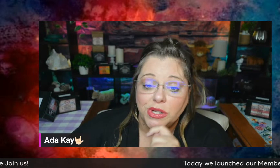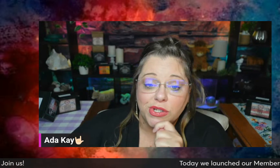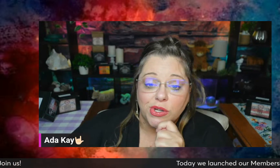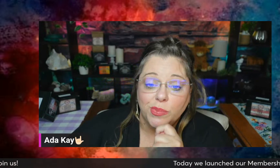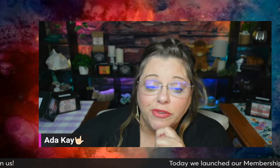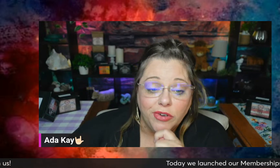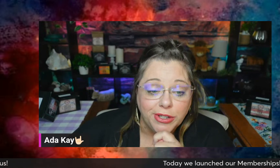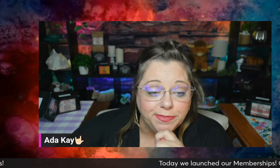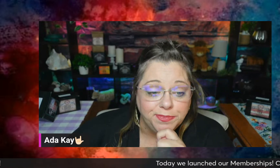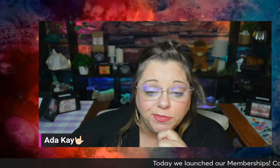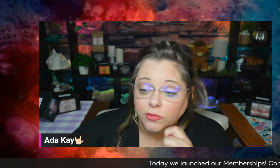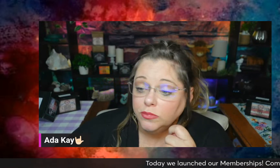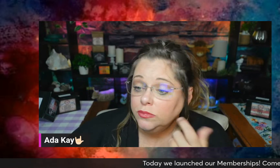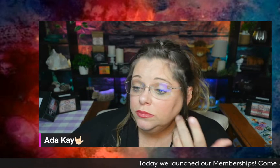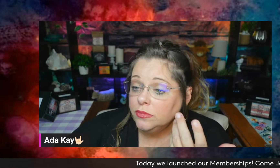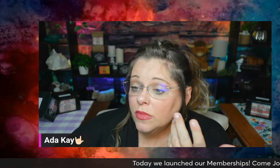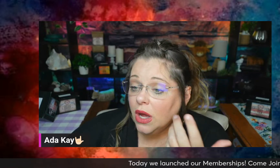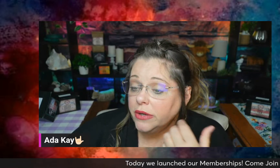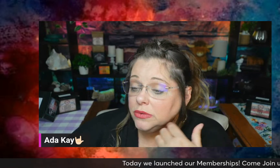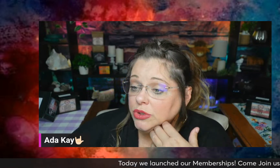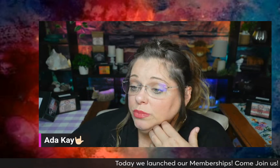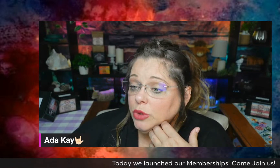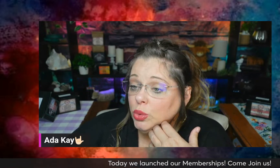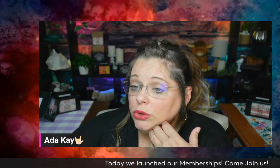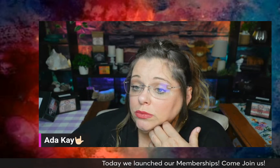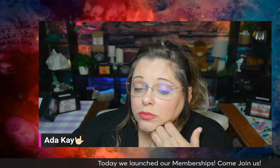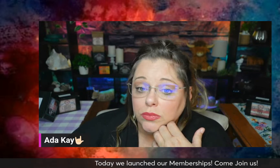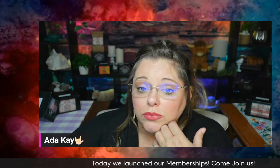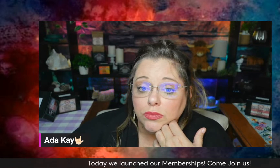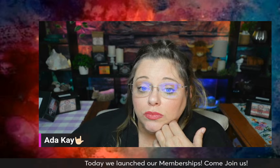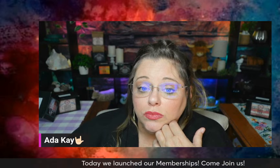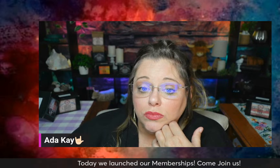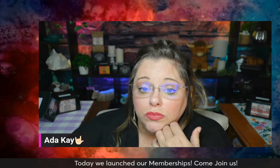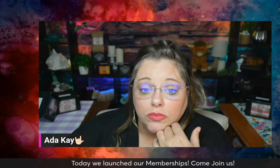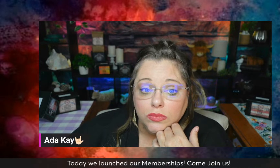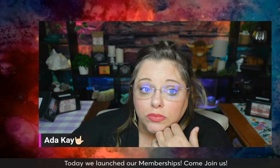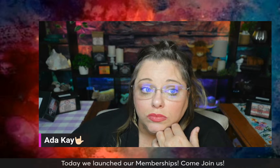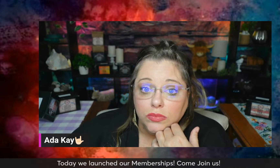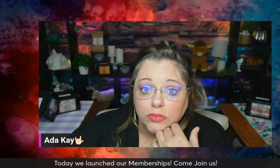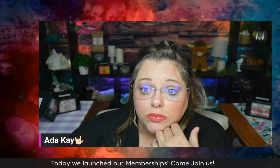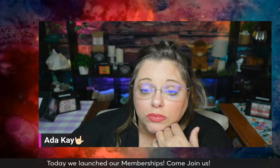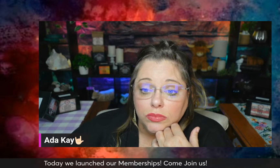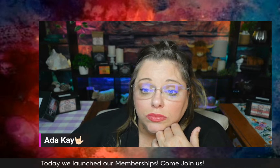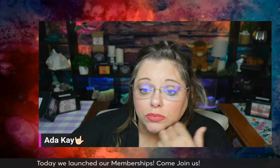The pins that you puff on. I don't smoke.